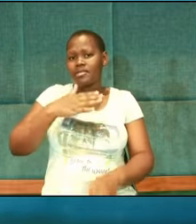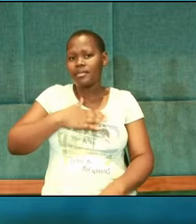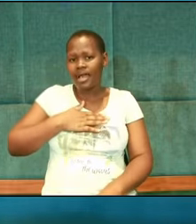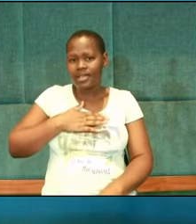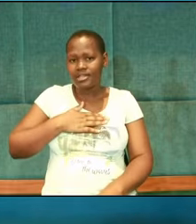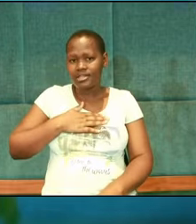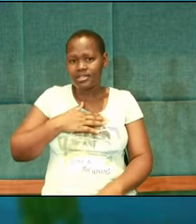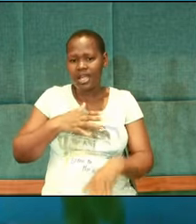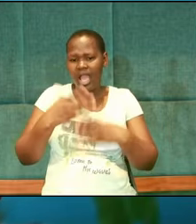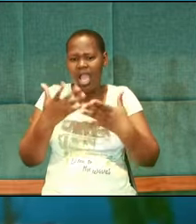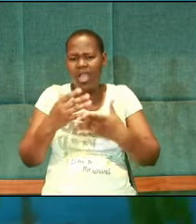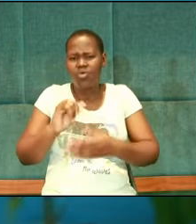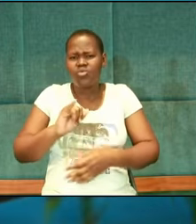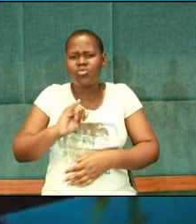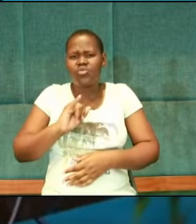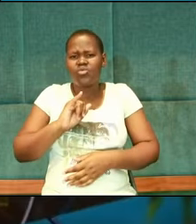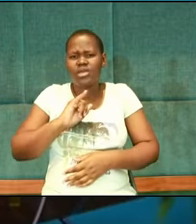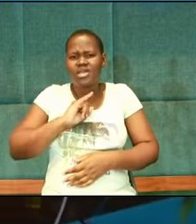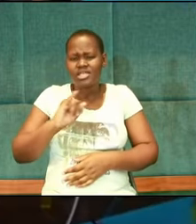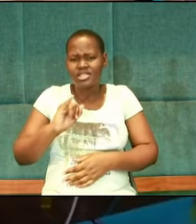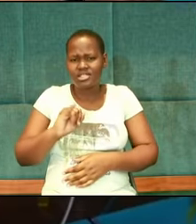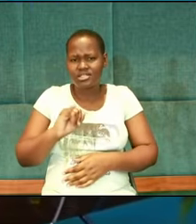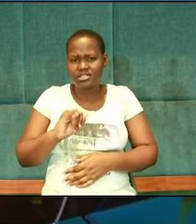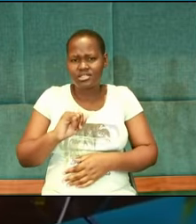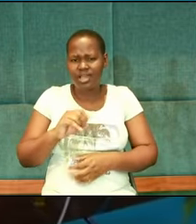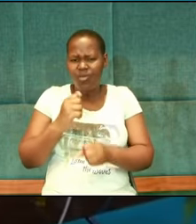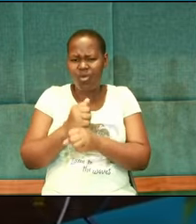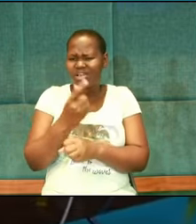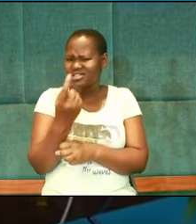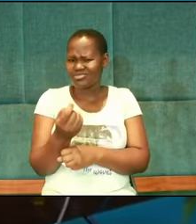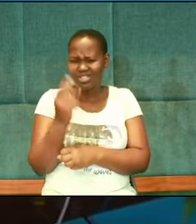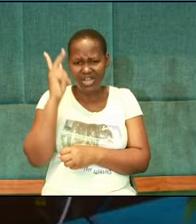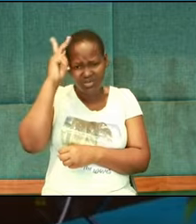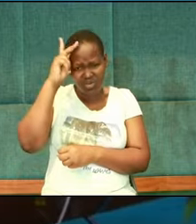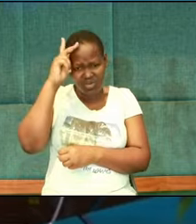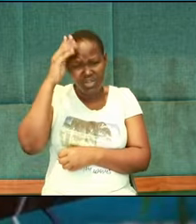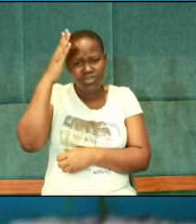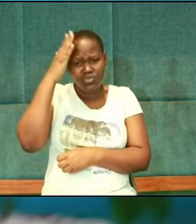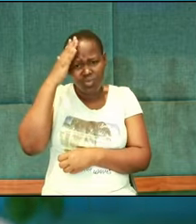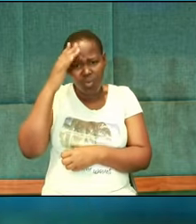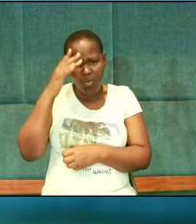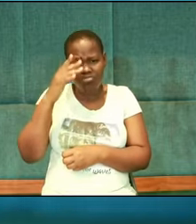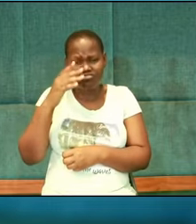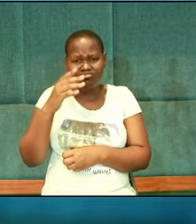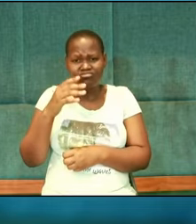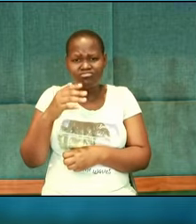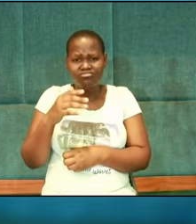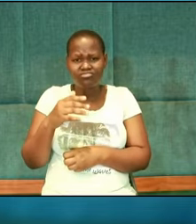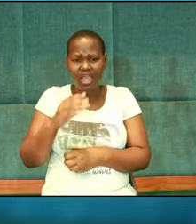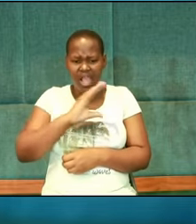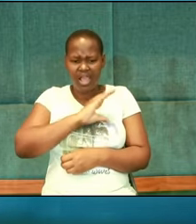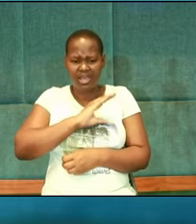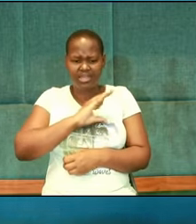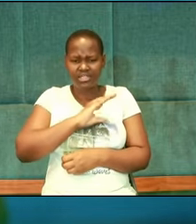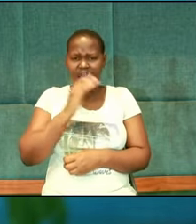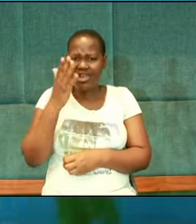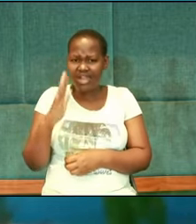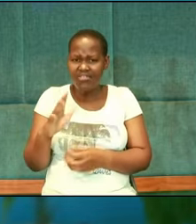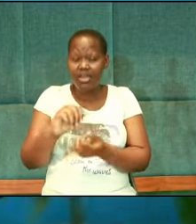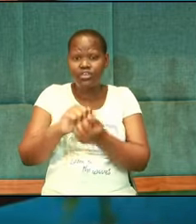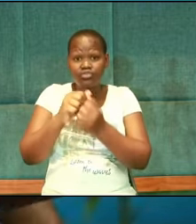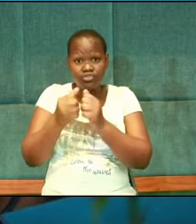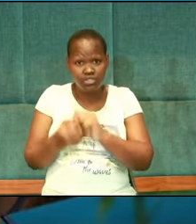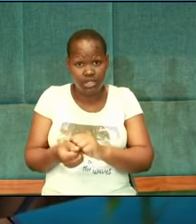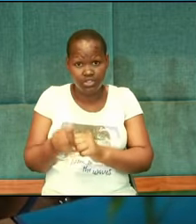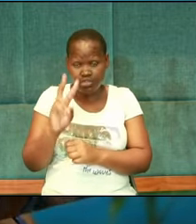lie. Invest a little in knowledge. Know his personality. Number two, you can never change what you do